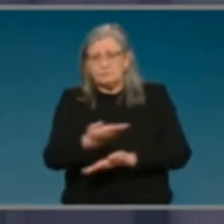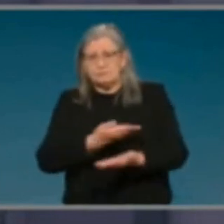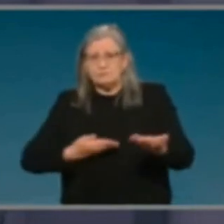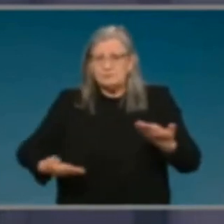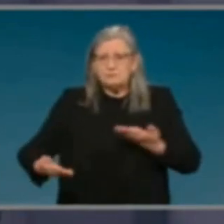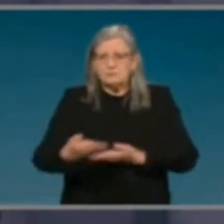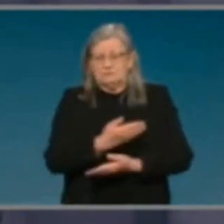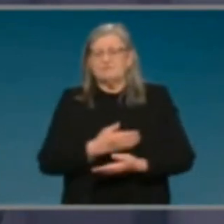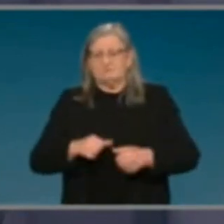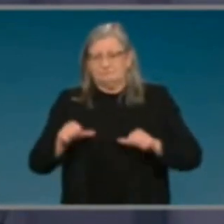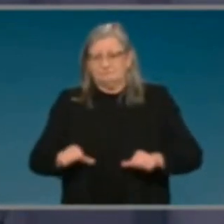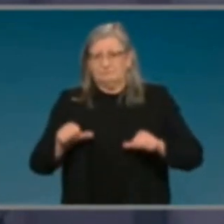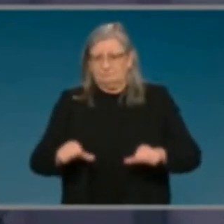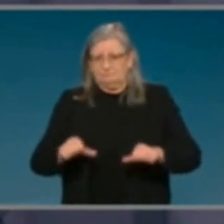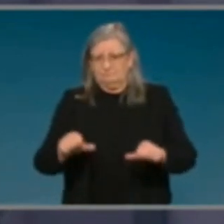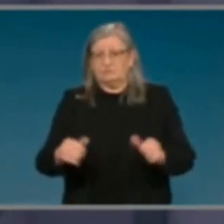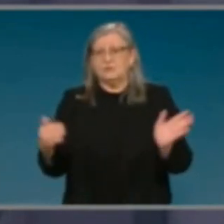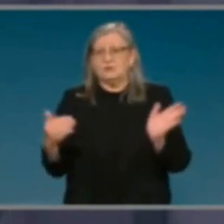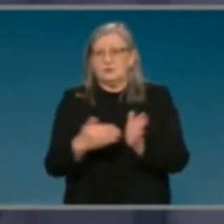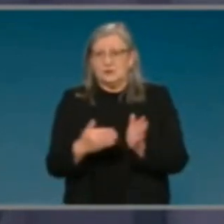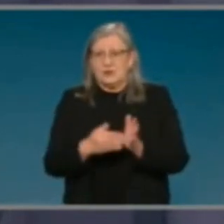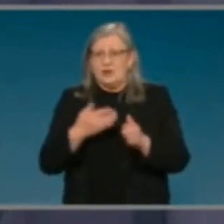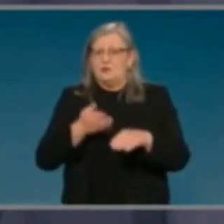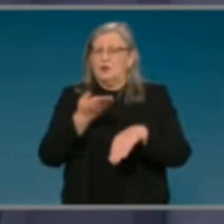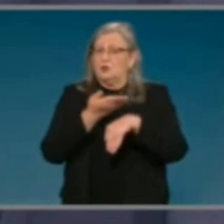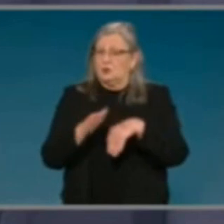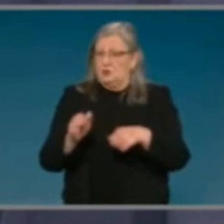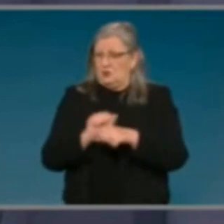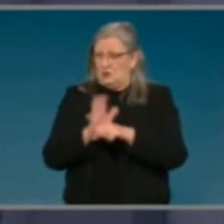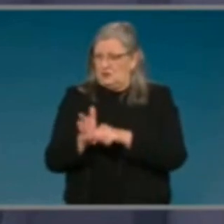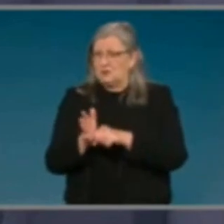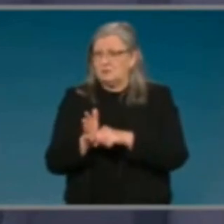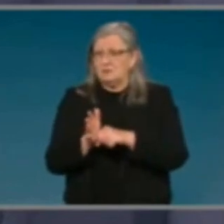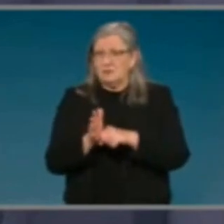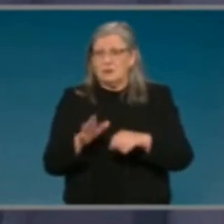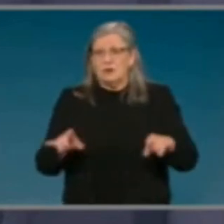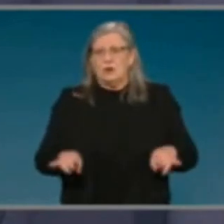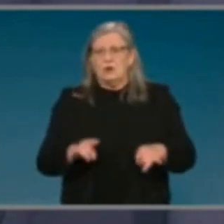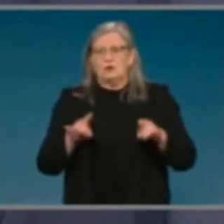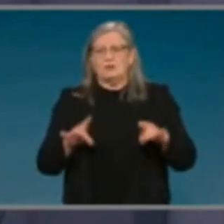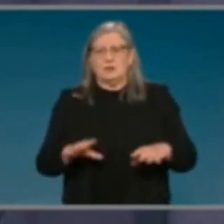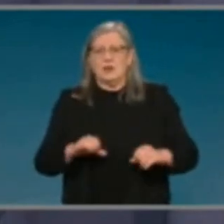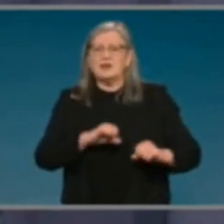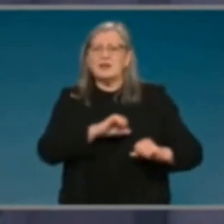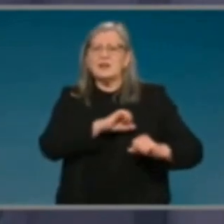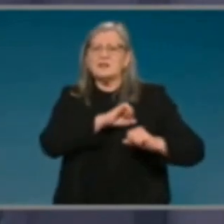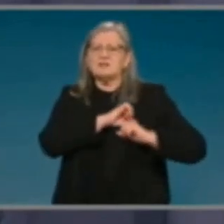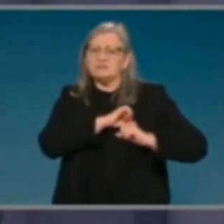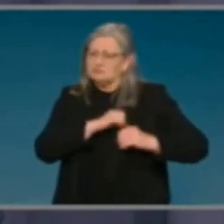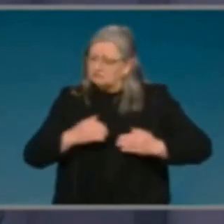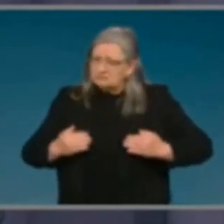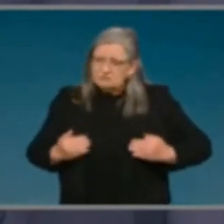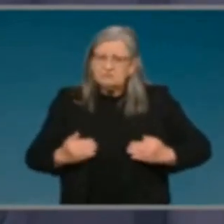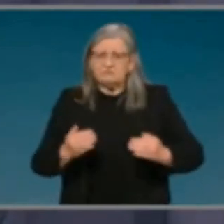the Omicron variant. We will not hesitate to take additional steps if the medical evidence is